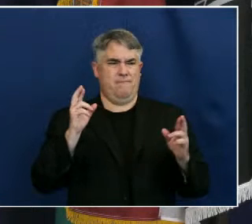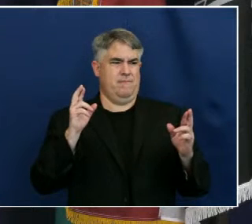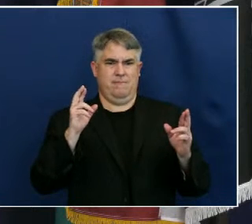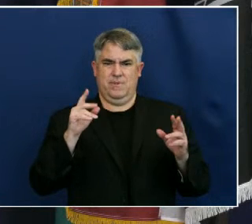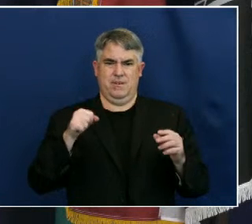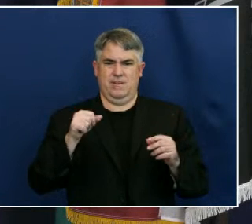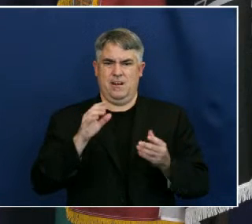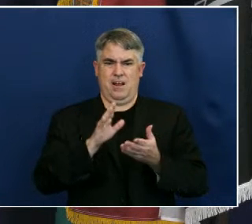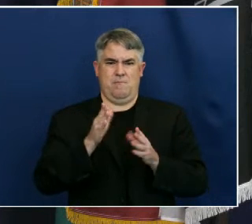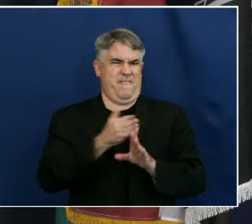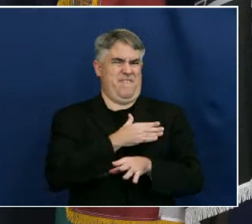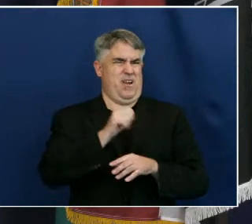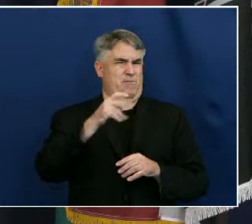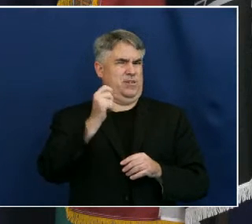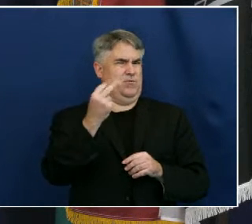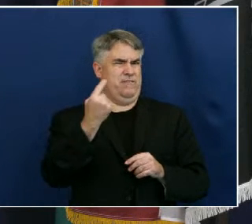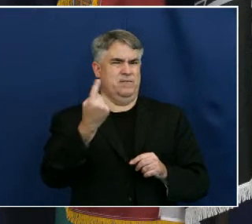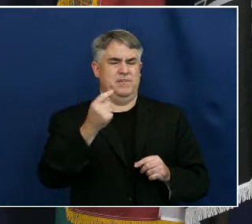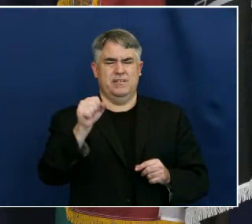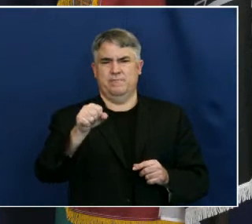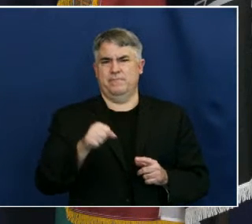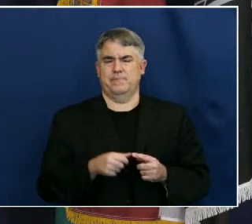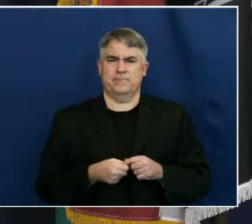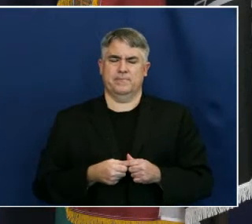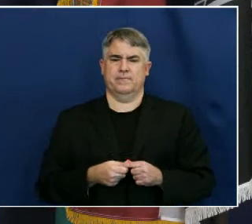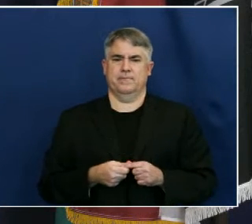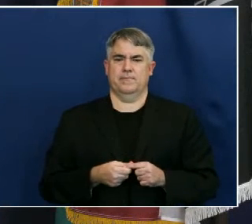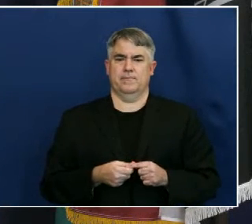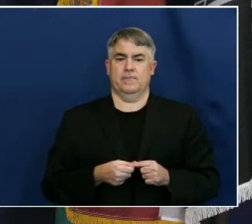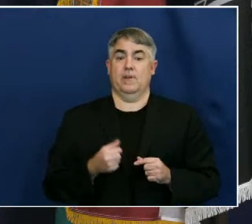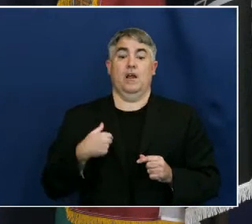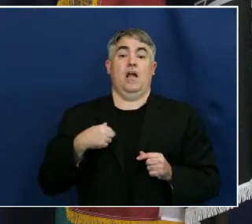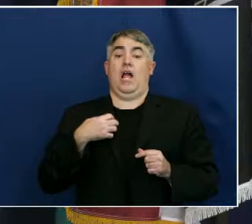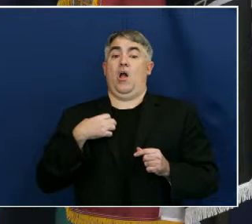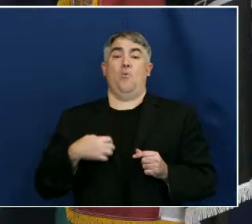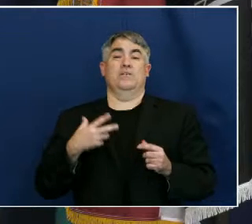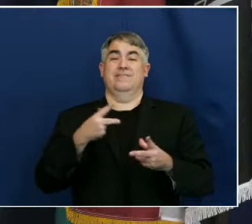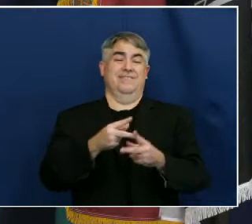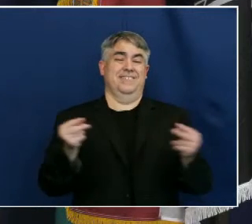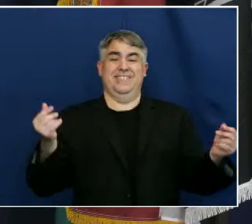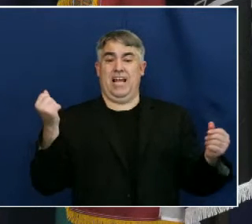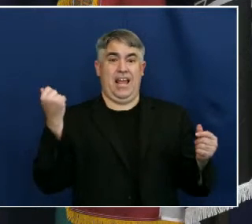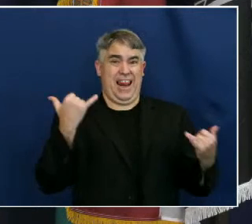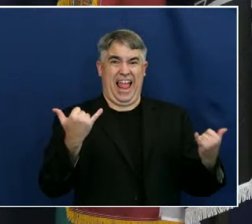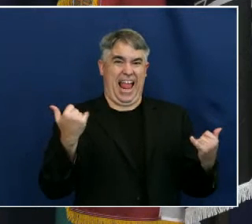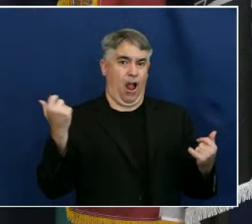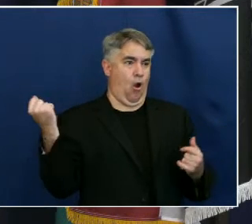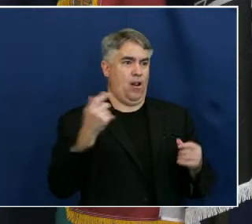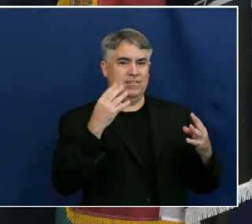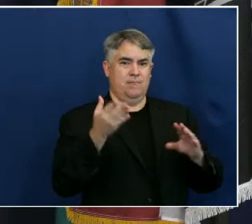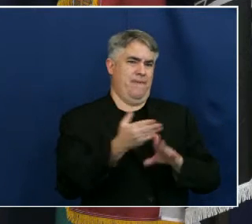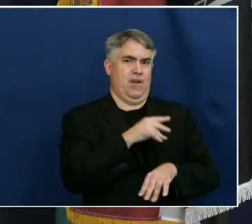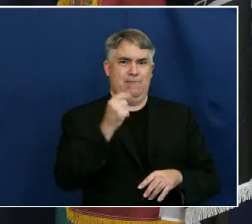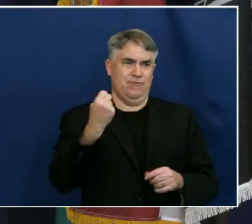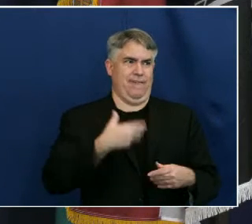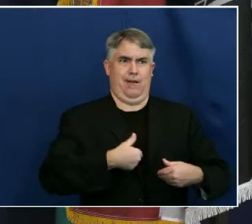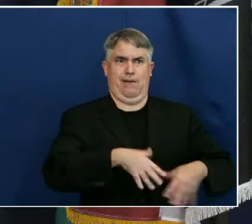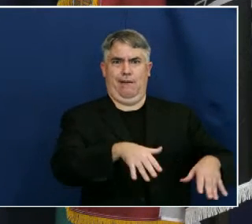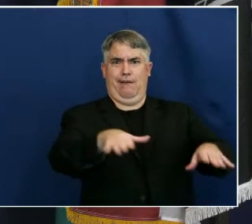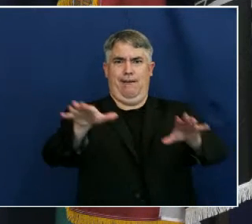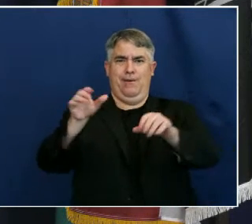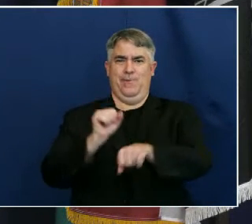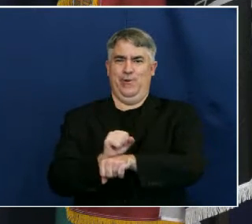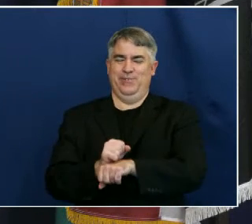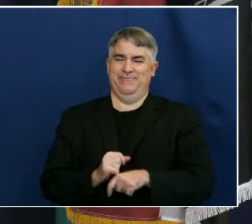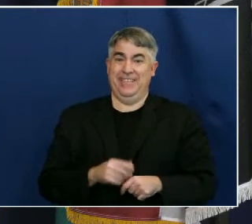goal and we get everyone back. We want to get. I mean, I'd love to vaccinate everyone in San Diego County by that date. It is dependent upon supply, but we are making teachers and